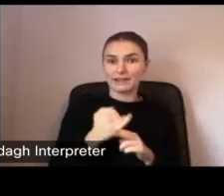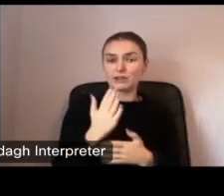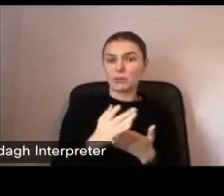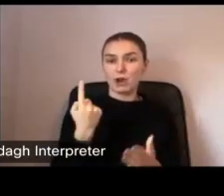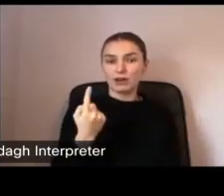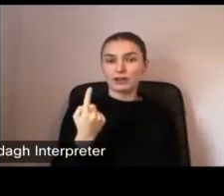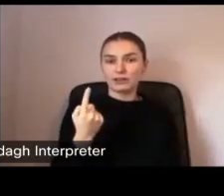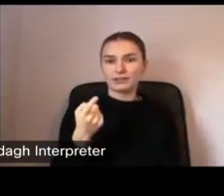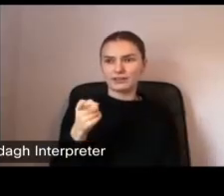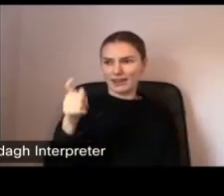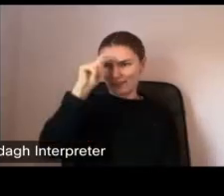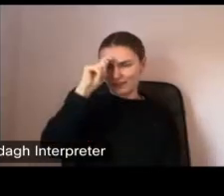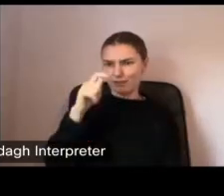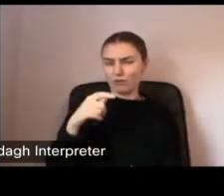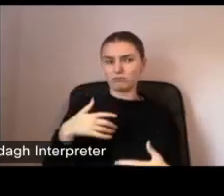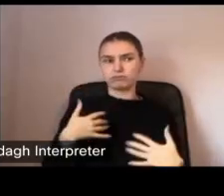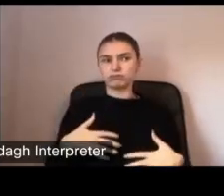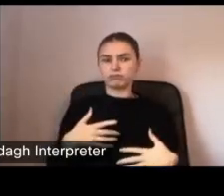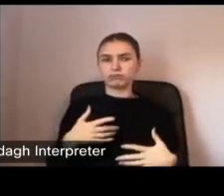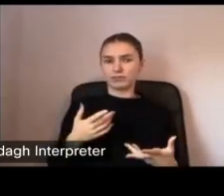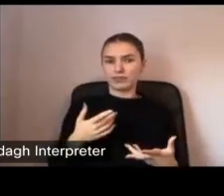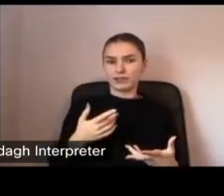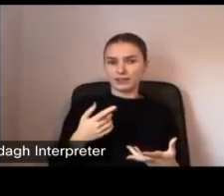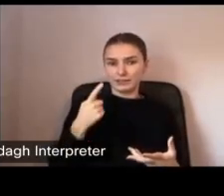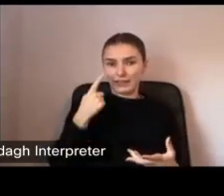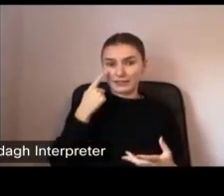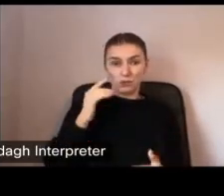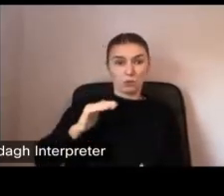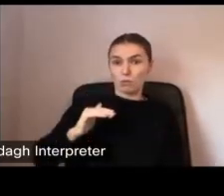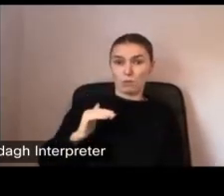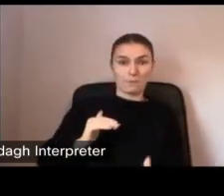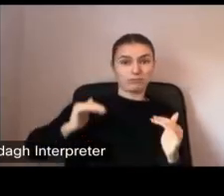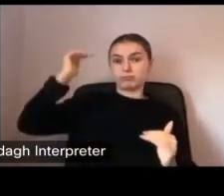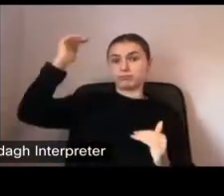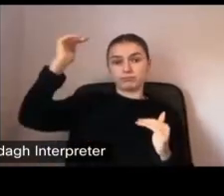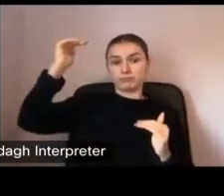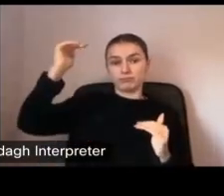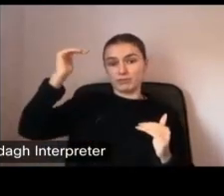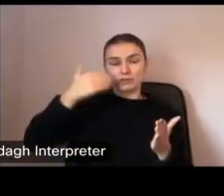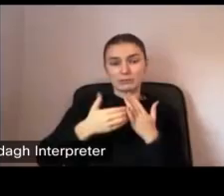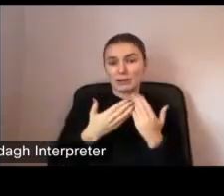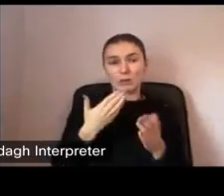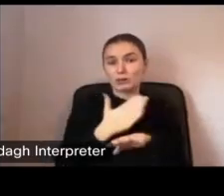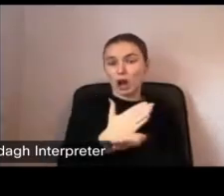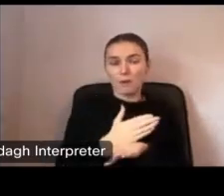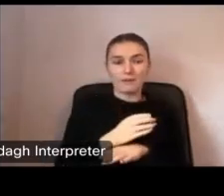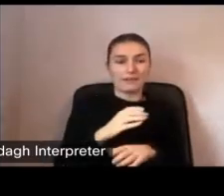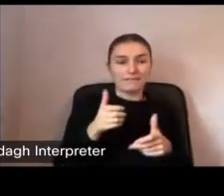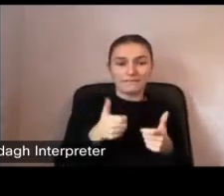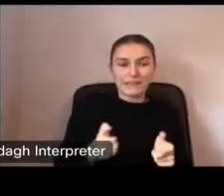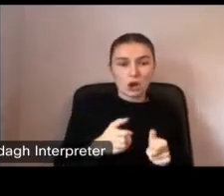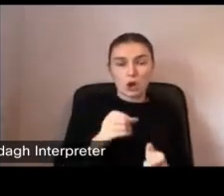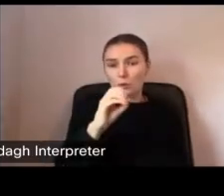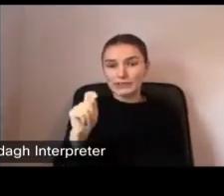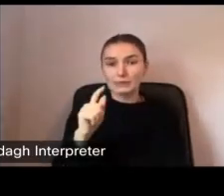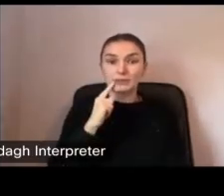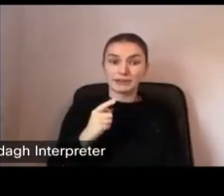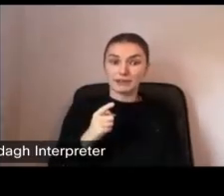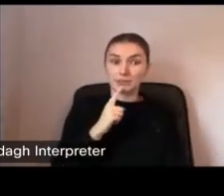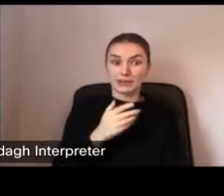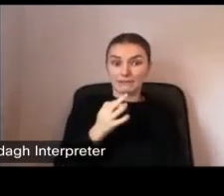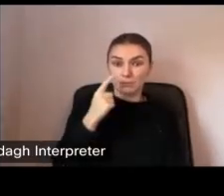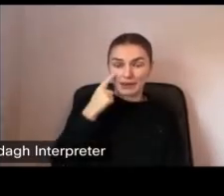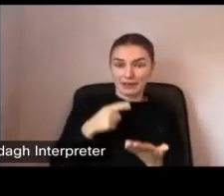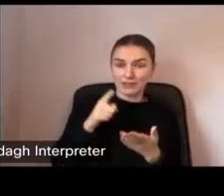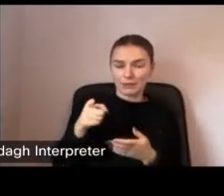think, Jesus, this is someone, they see you up there. Doesn't matter whether you're physio or OT, they see you up there. So if you have a belief in them, that actually has a